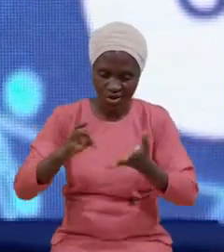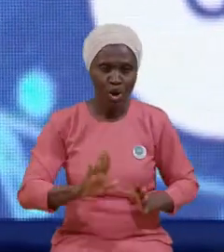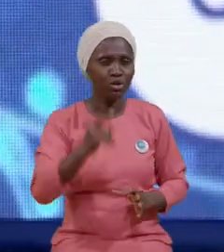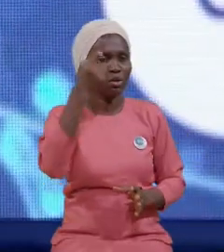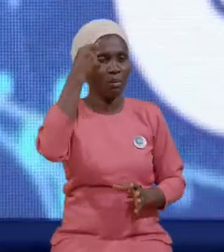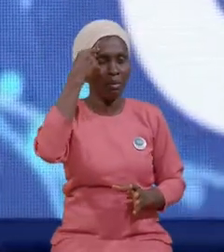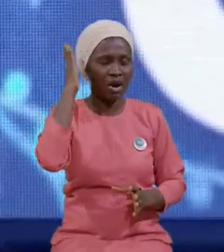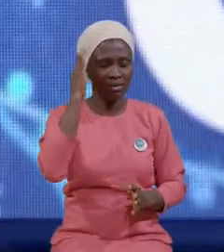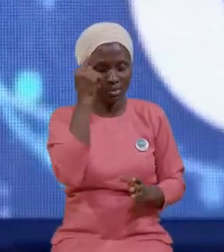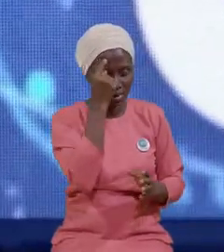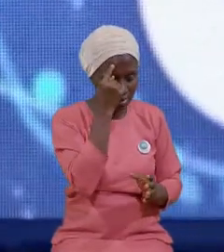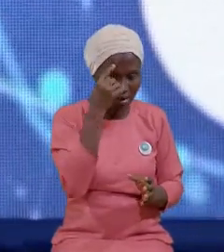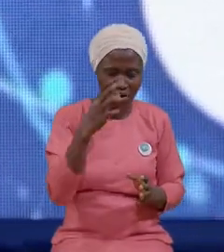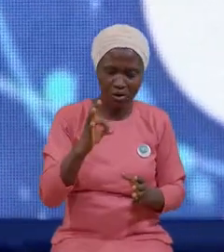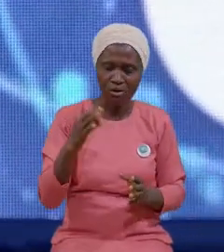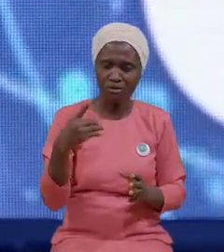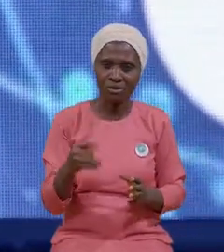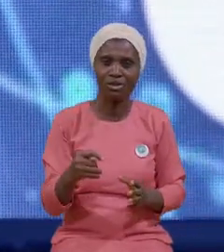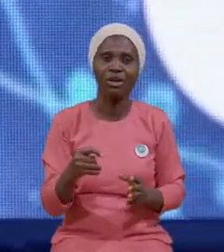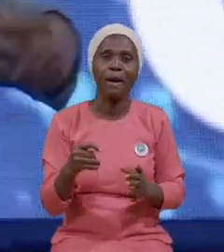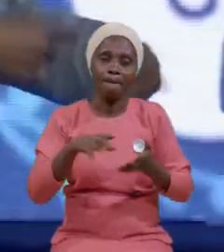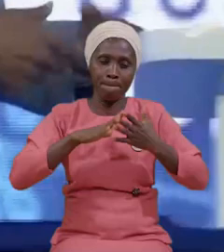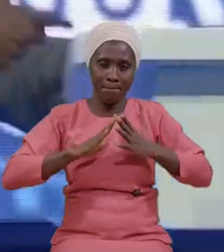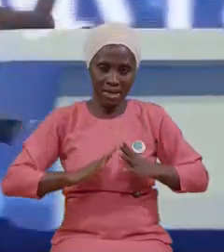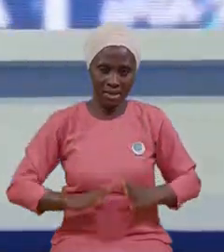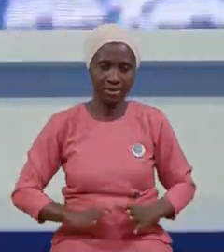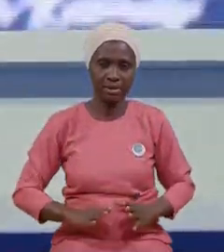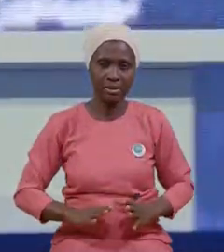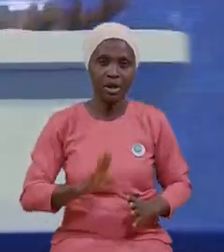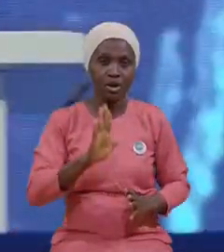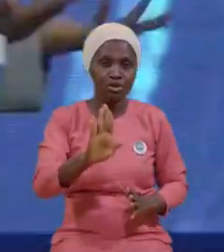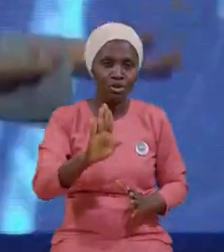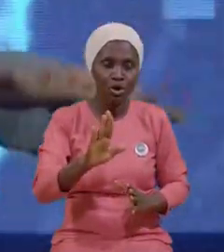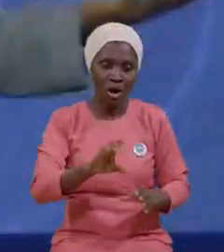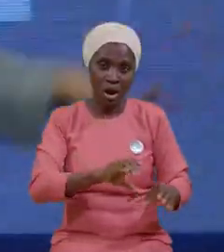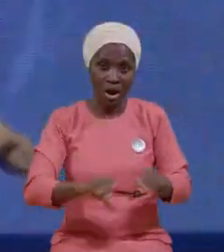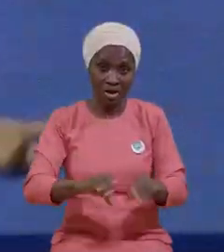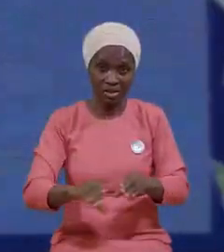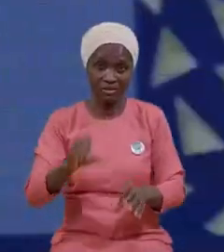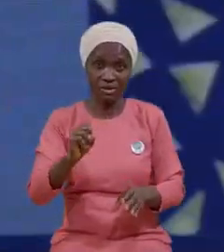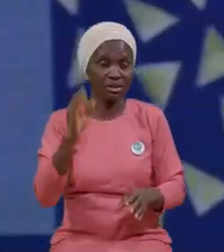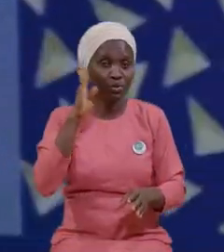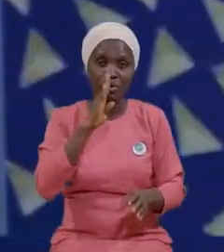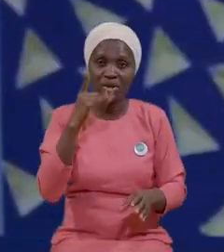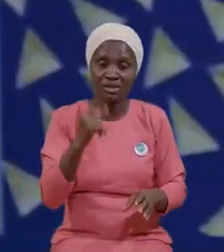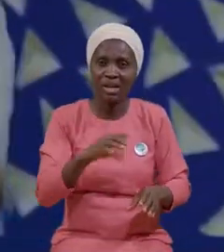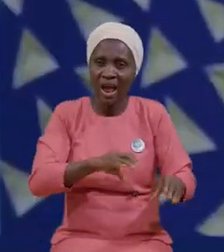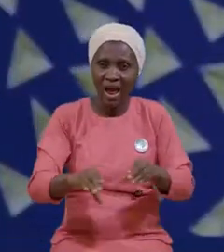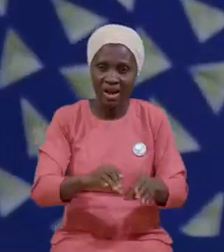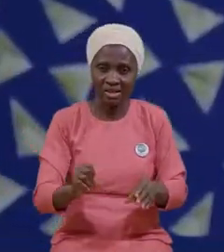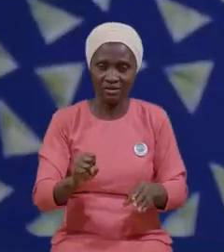think the thoughts of peace. Your activities will be activities of peace.